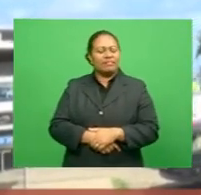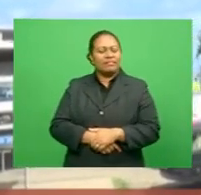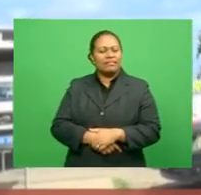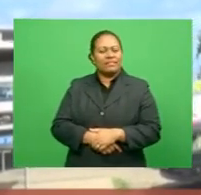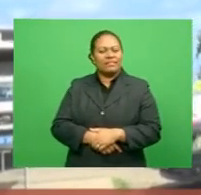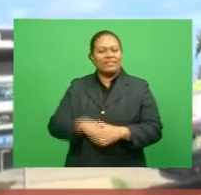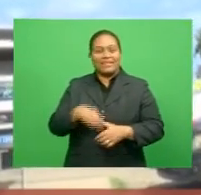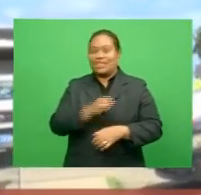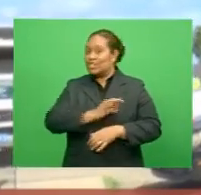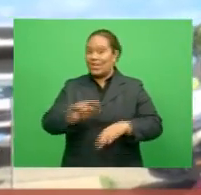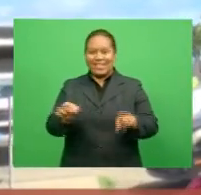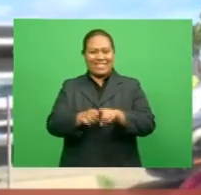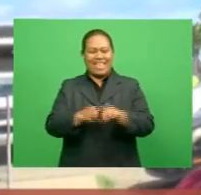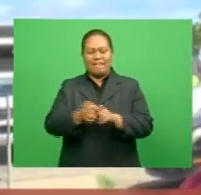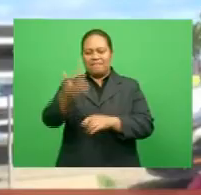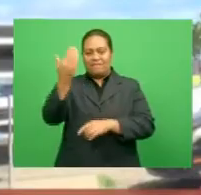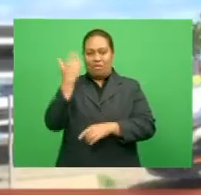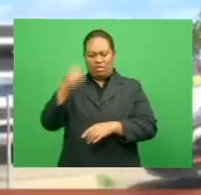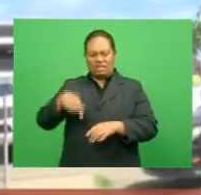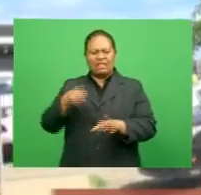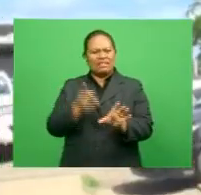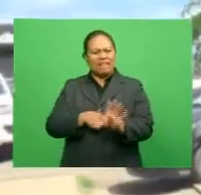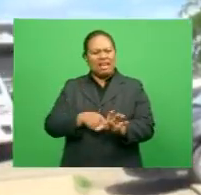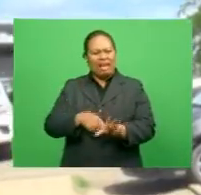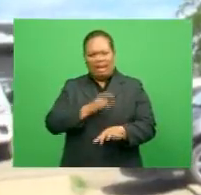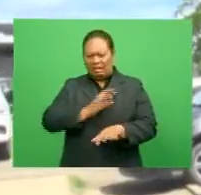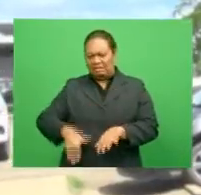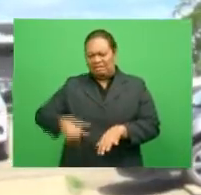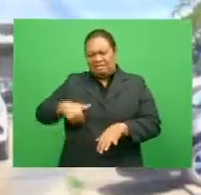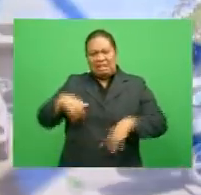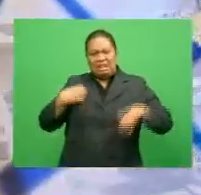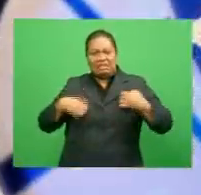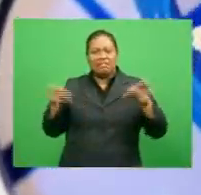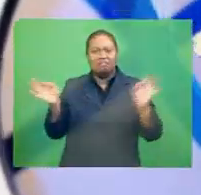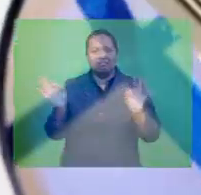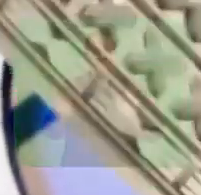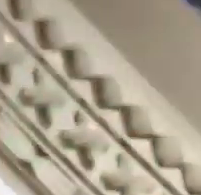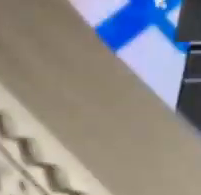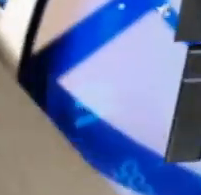It's not like before. This year we did not really feel the excitement.